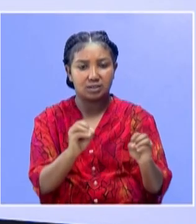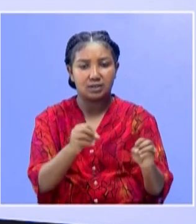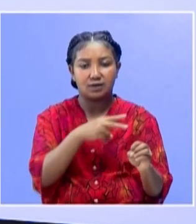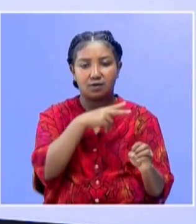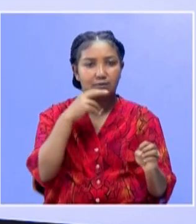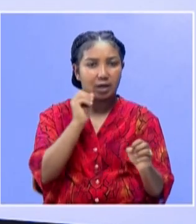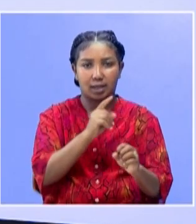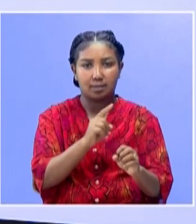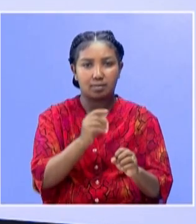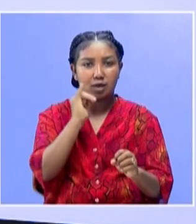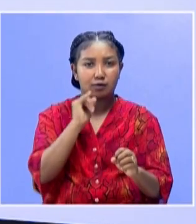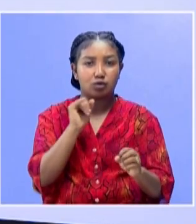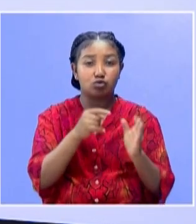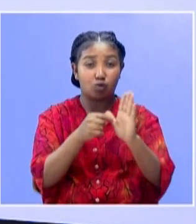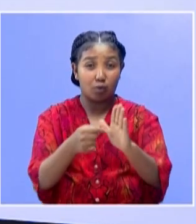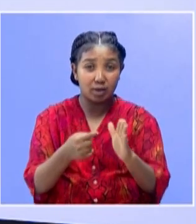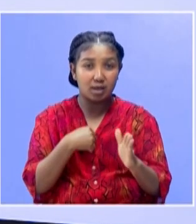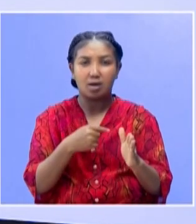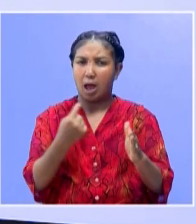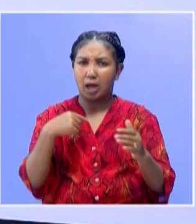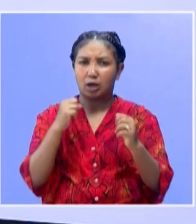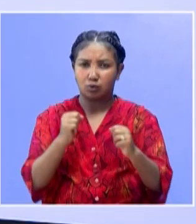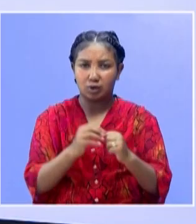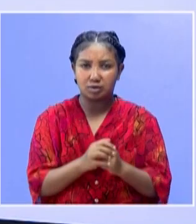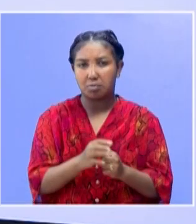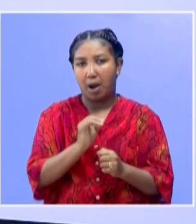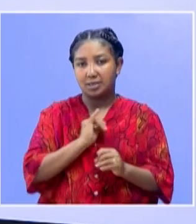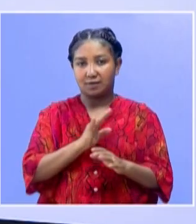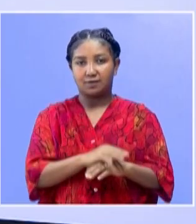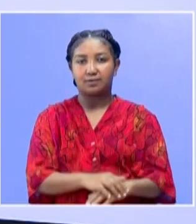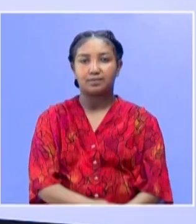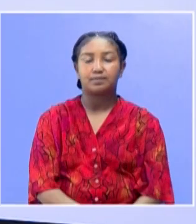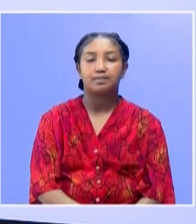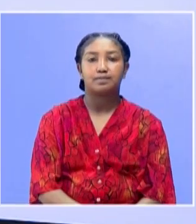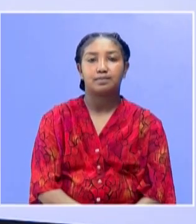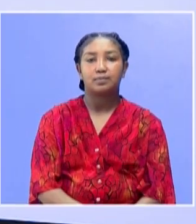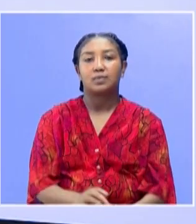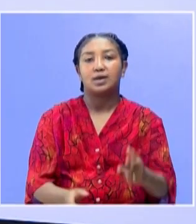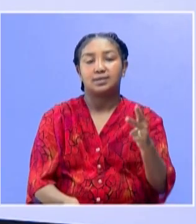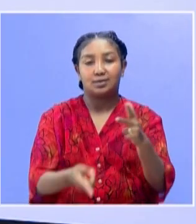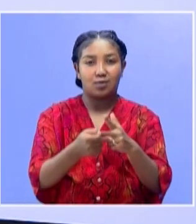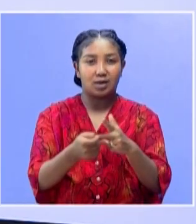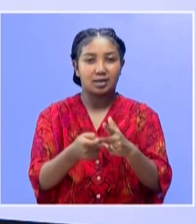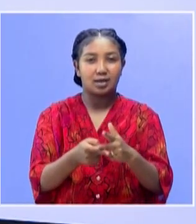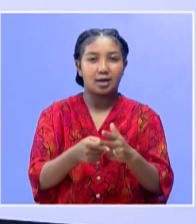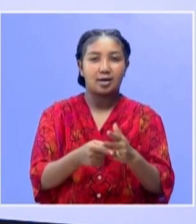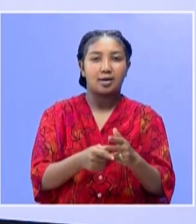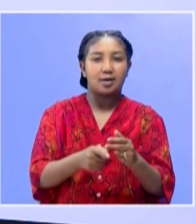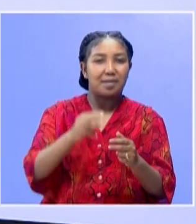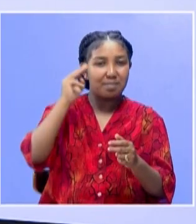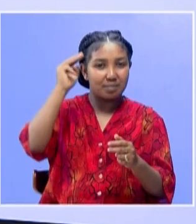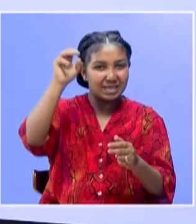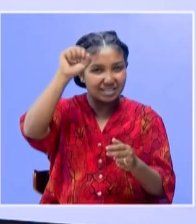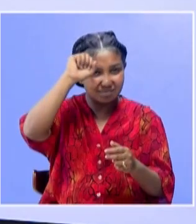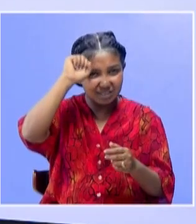verb. If you show me, I can do it myself. The third one, Mr. Smith